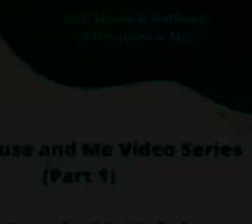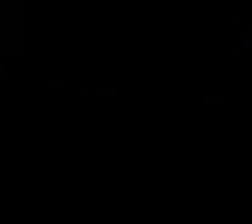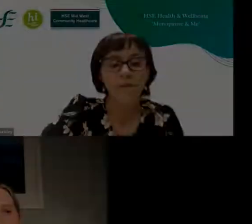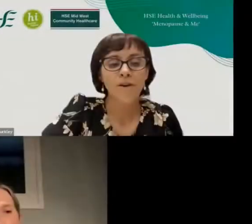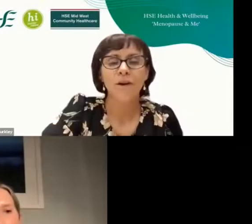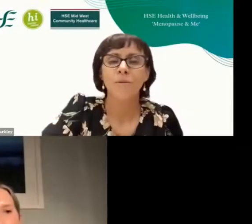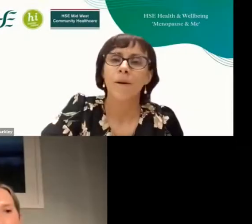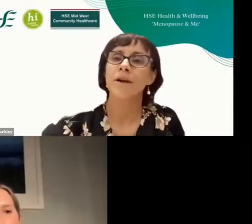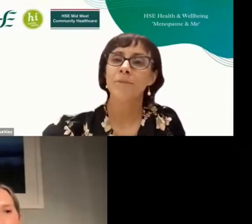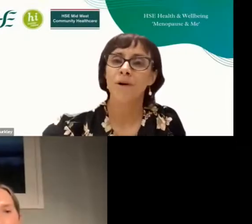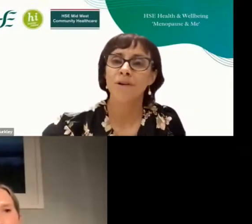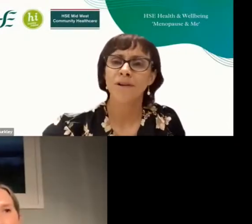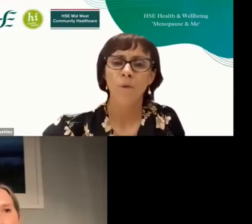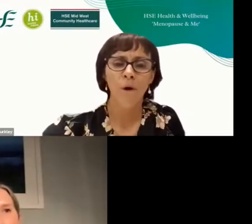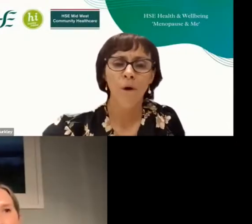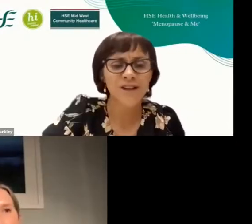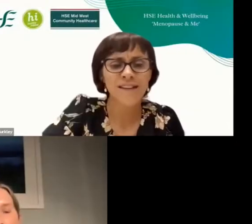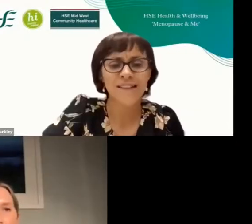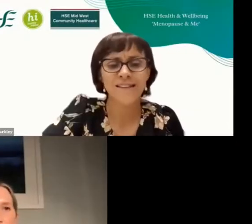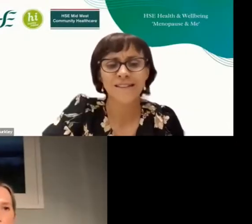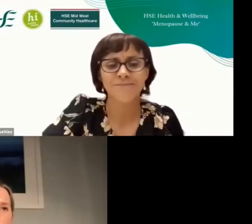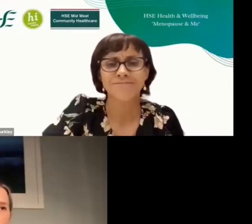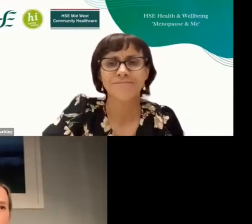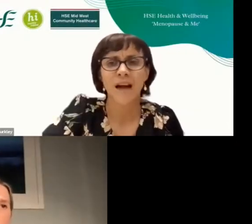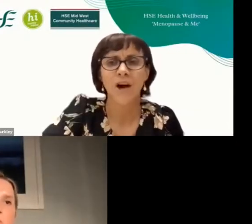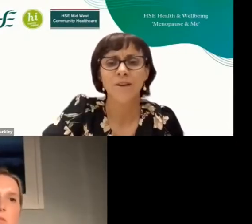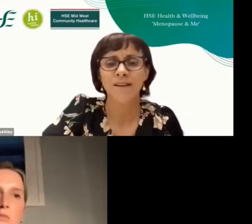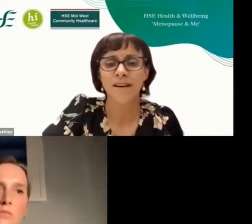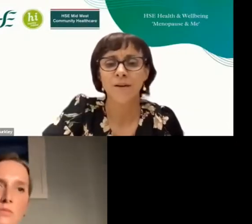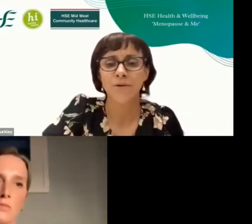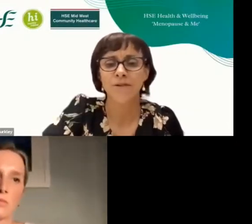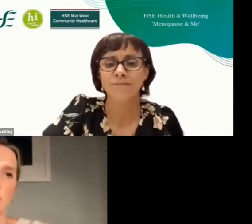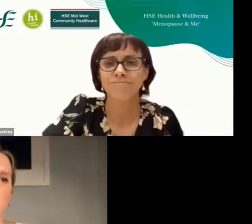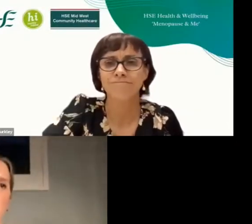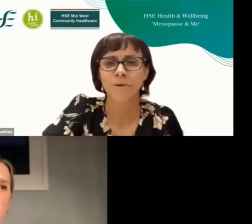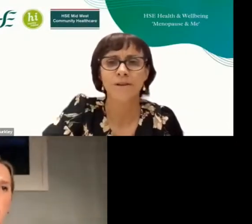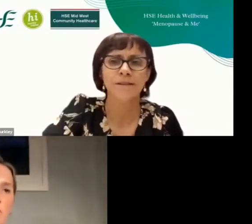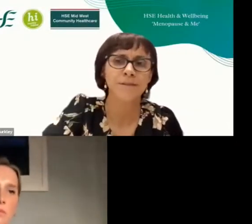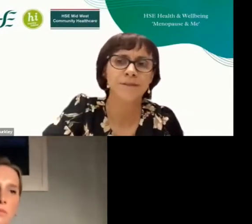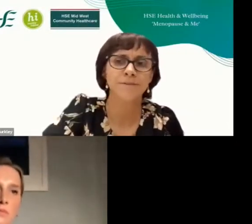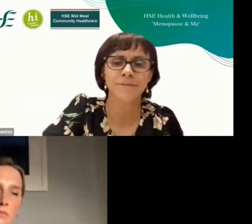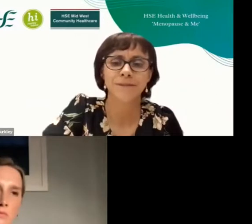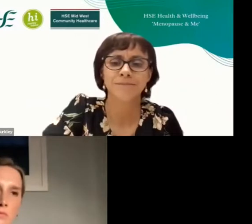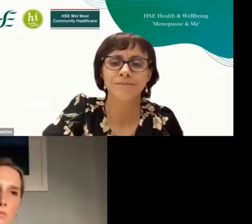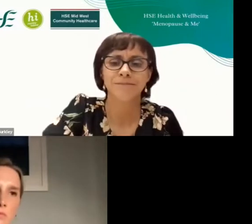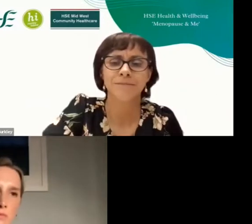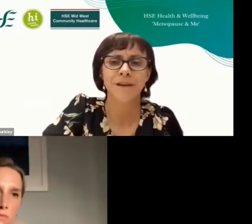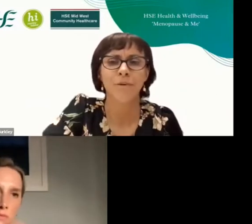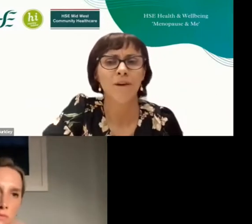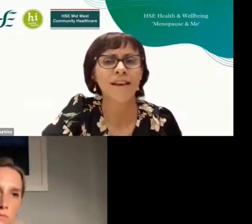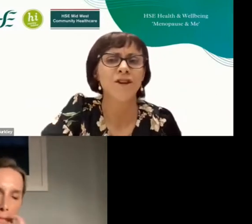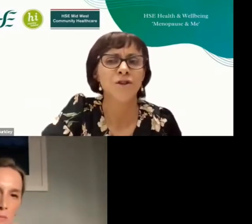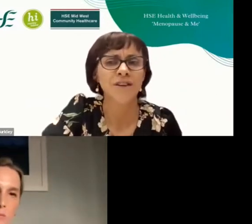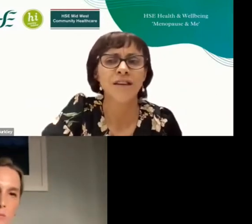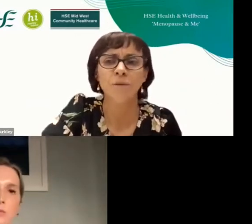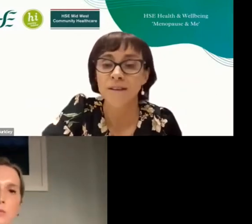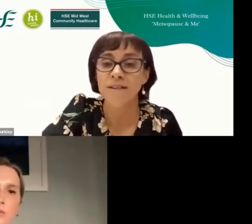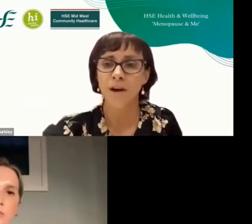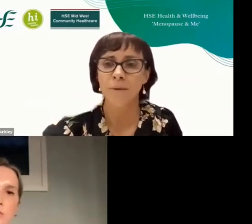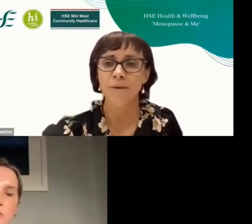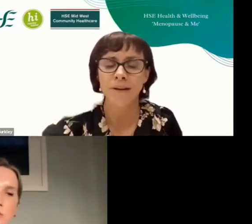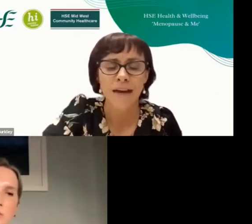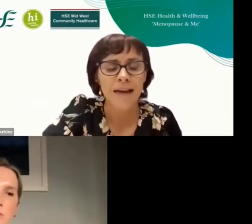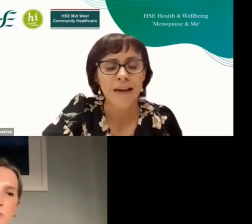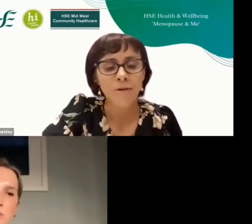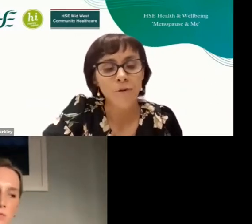Thank you. We're going to look at menopause. What actually is it? How do we diagnose it? What are the symptoms? And what's HRT and